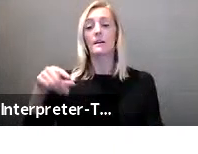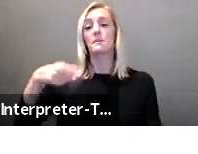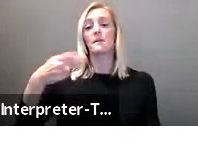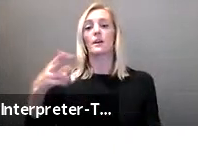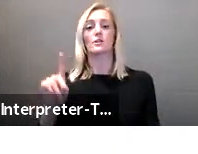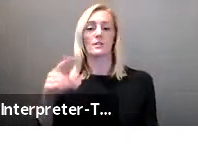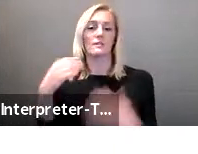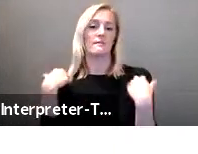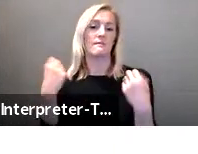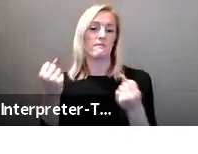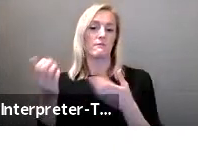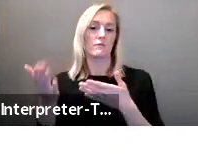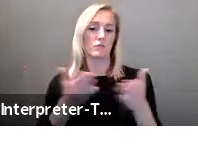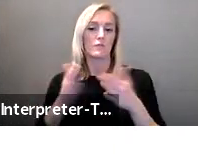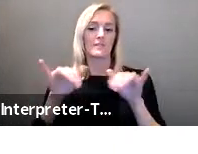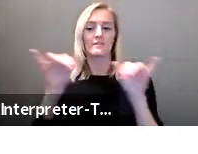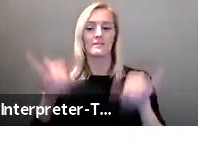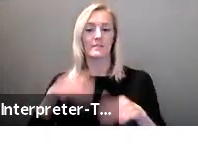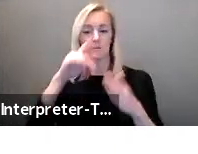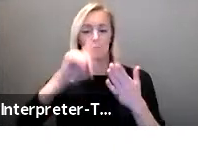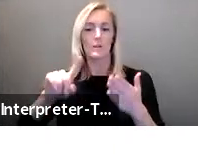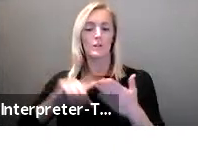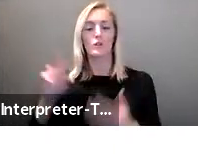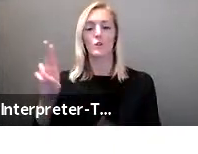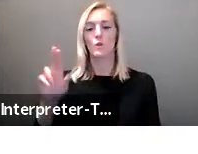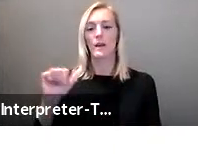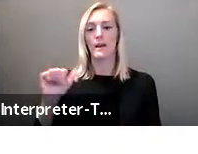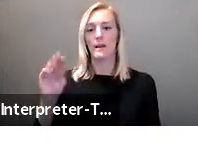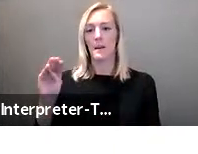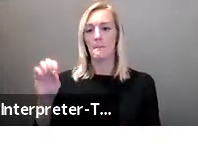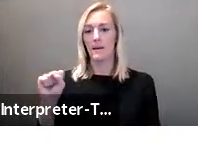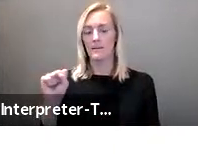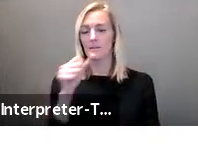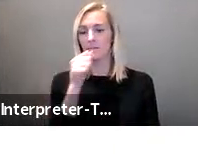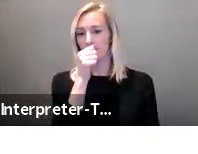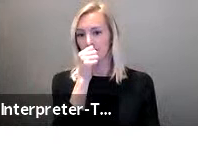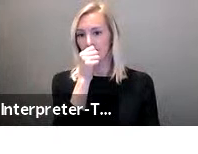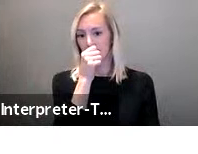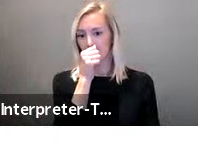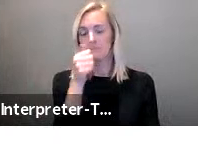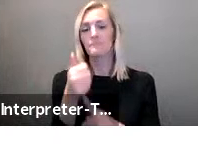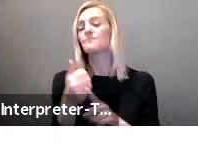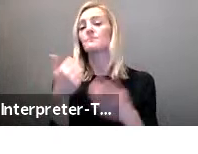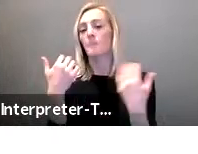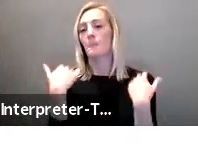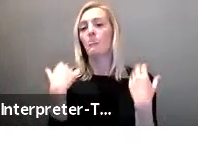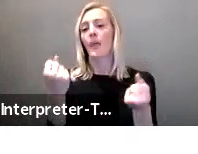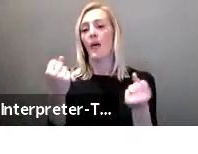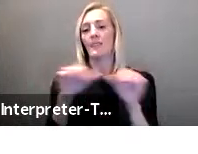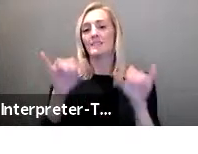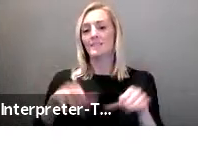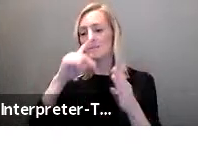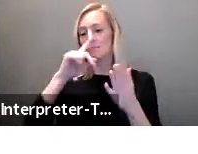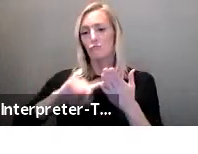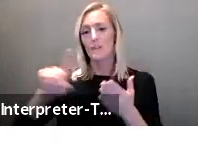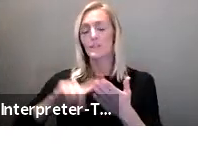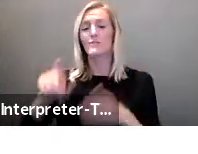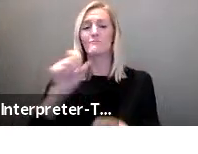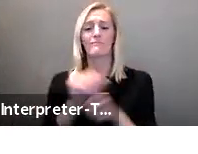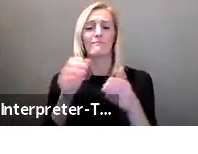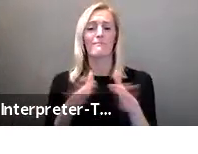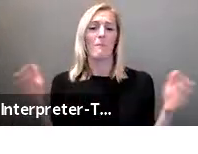health services and systems research at UAMS. She is a health services and systems researcher that has been working in public health